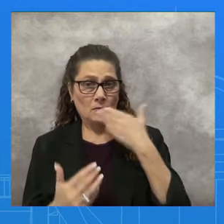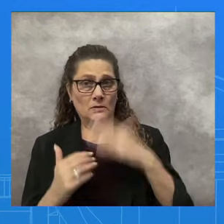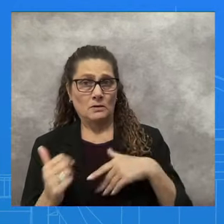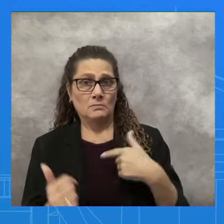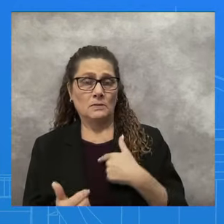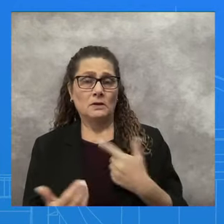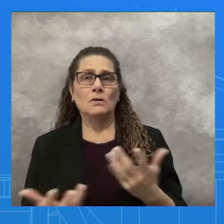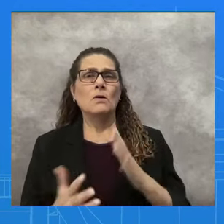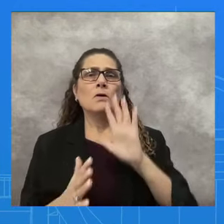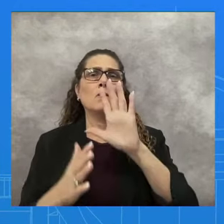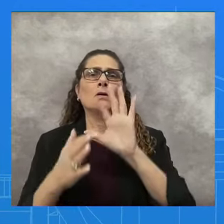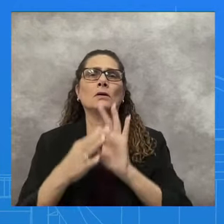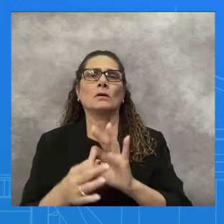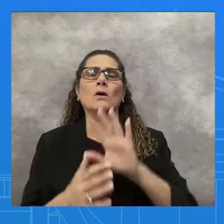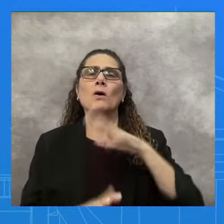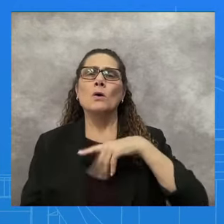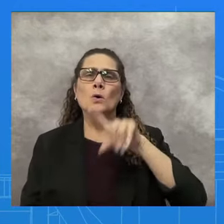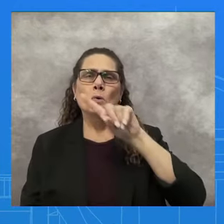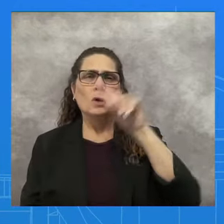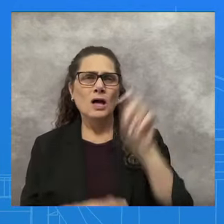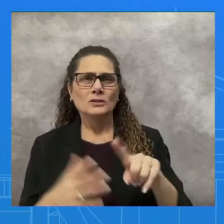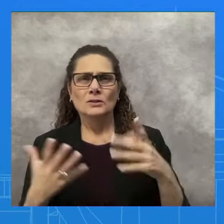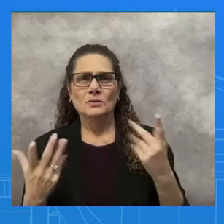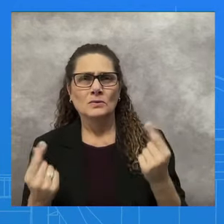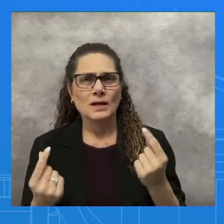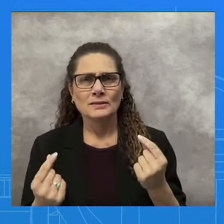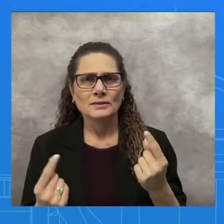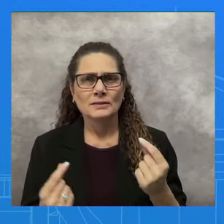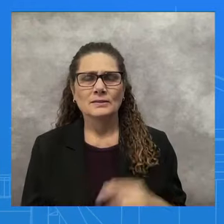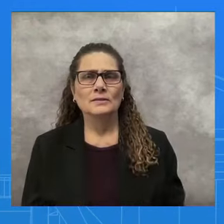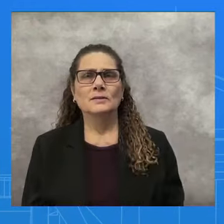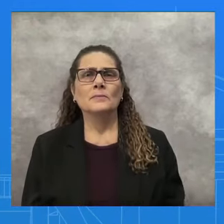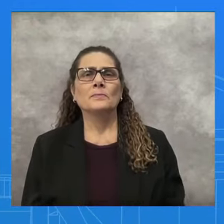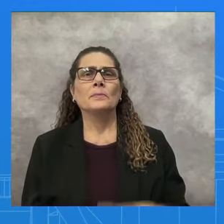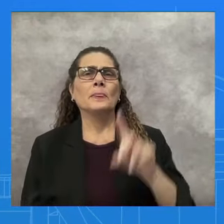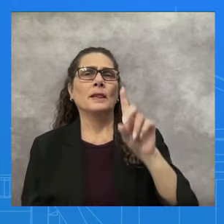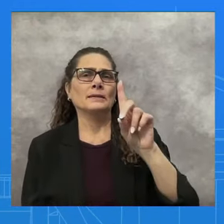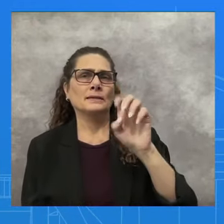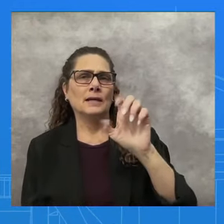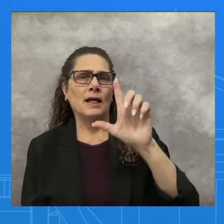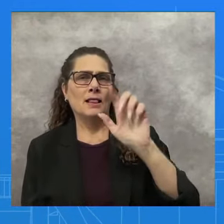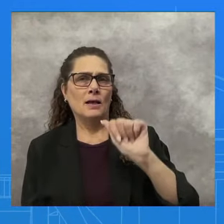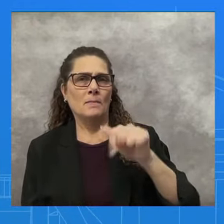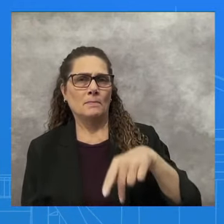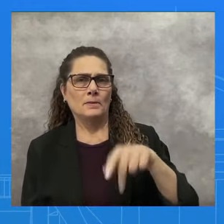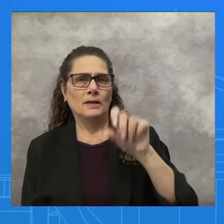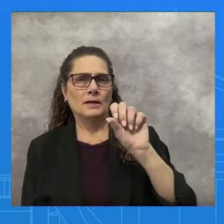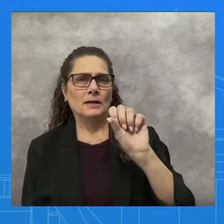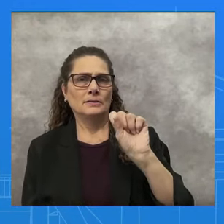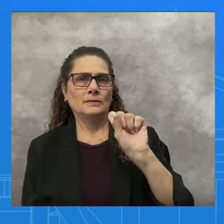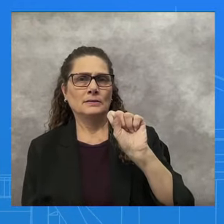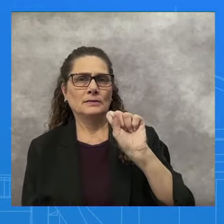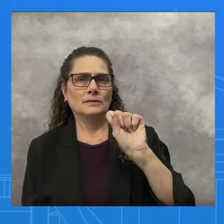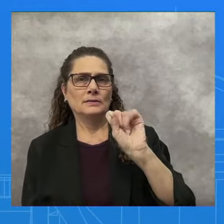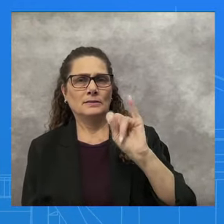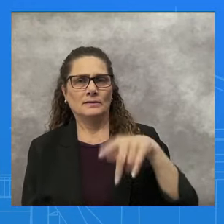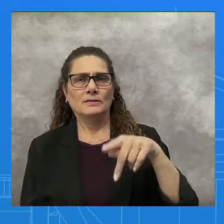did she ask? Dilip Singh. She asked if Dilip Singh has come back to the White House. I just don't have anything. Or is coming back. I just don't have anything